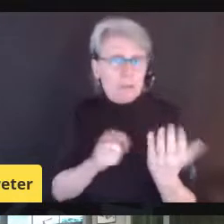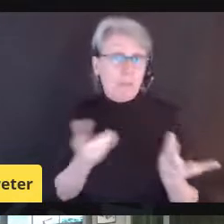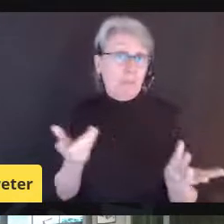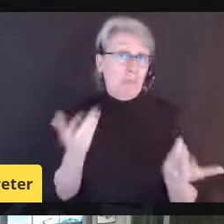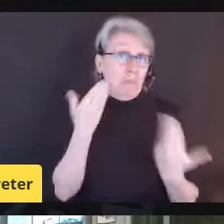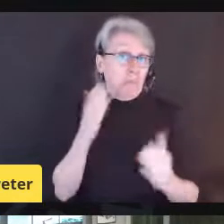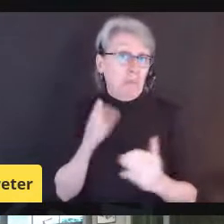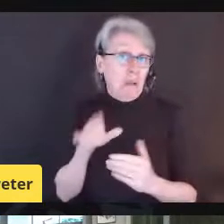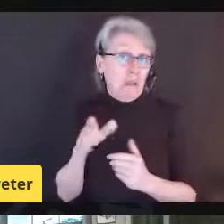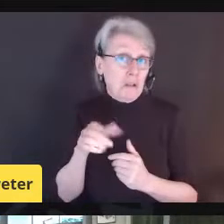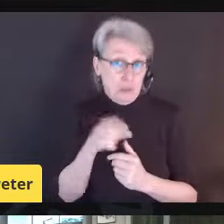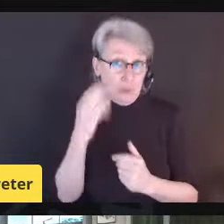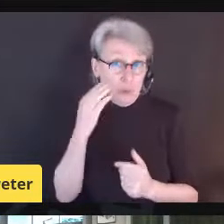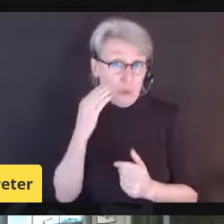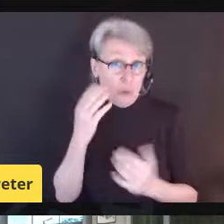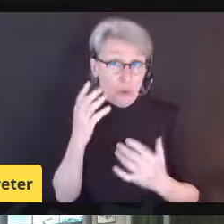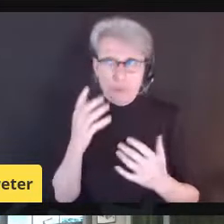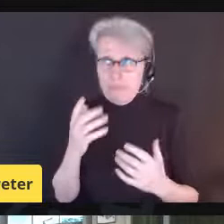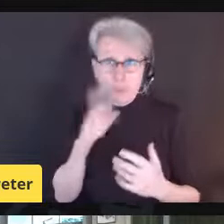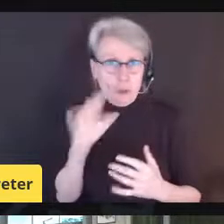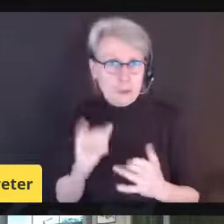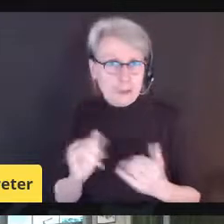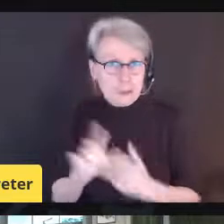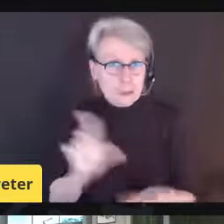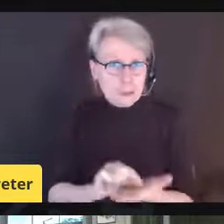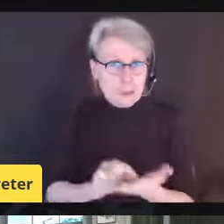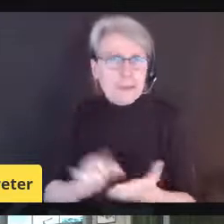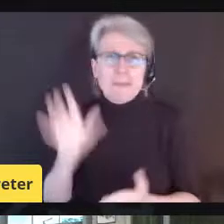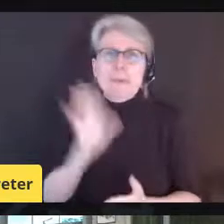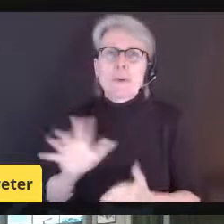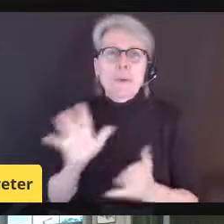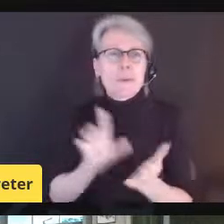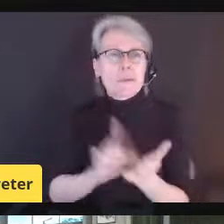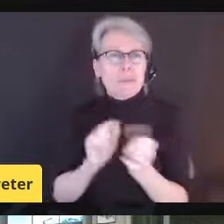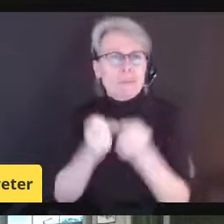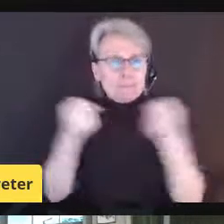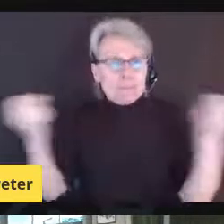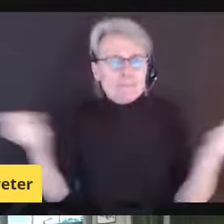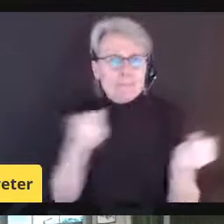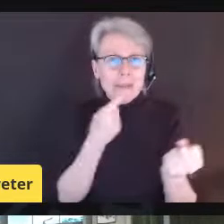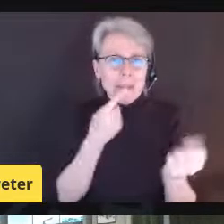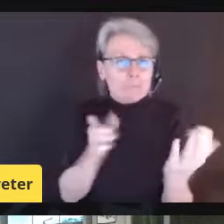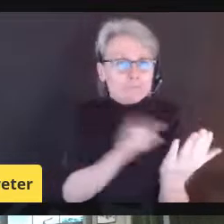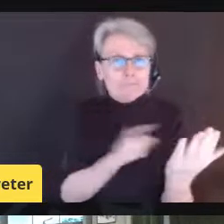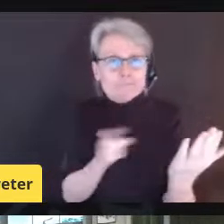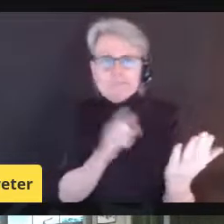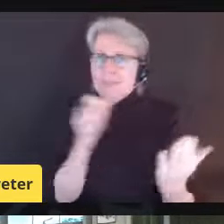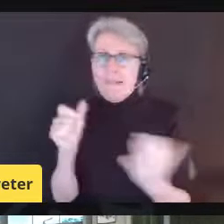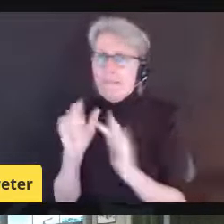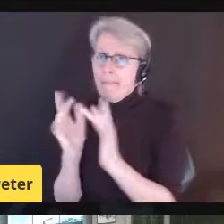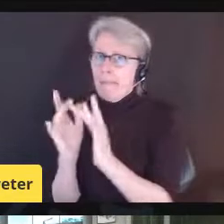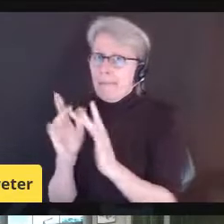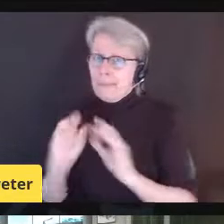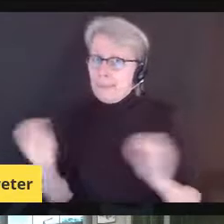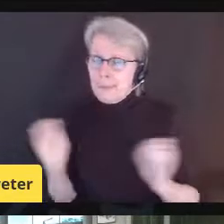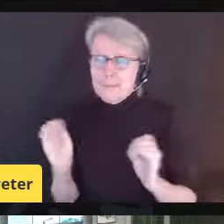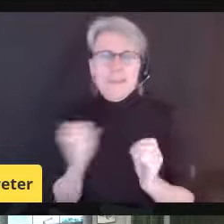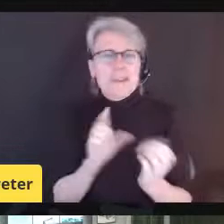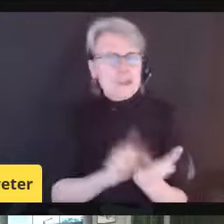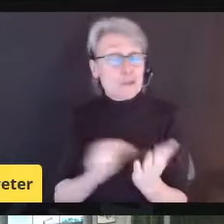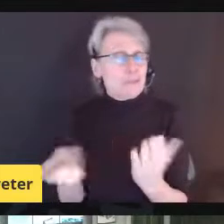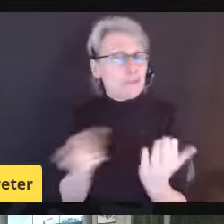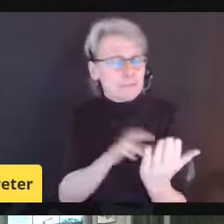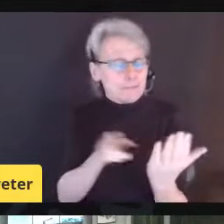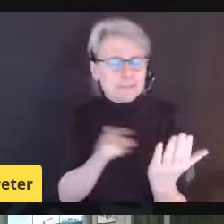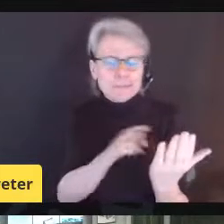the kids here even know what a newspaper looks like these days. But this is an old paper we used to use. We didn't do it online. But anyway, she said, you